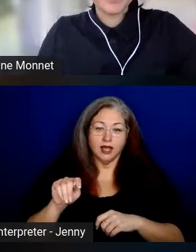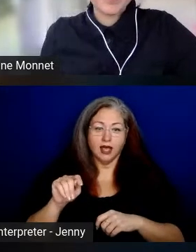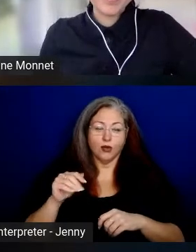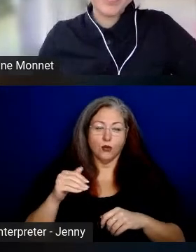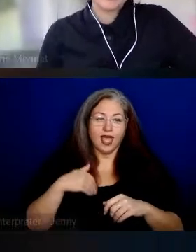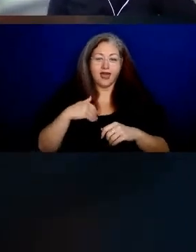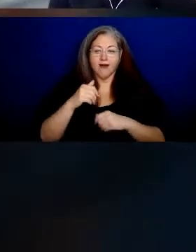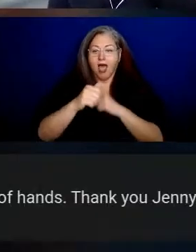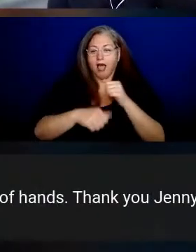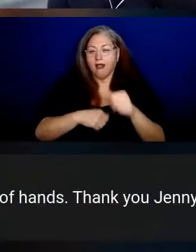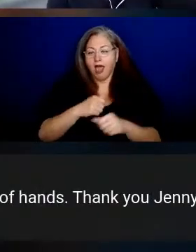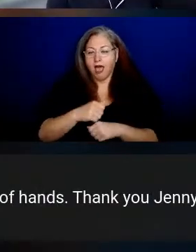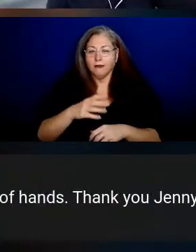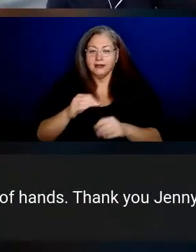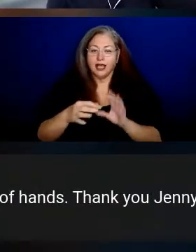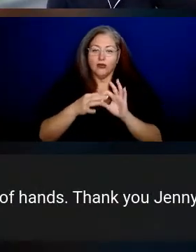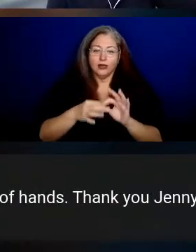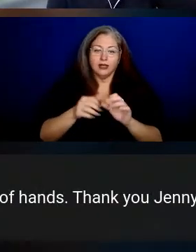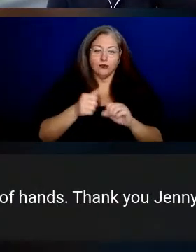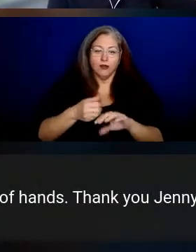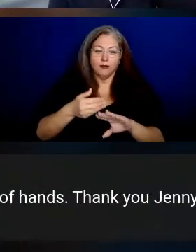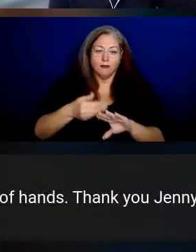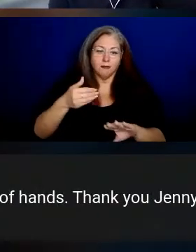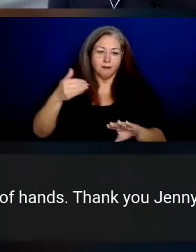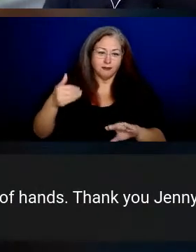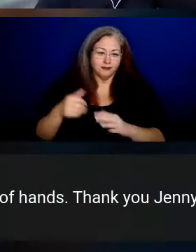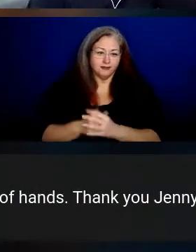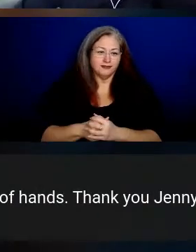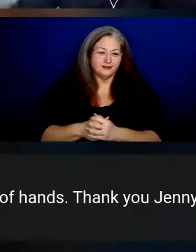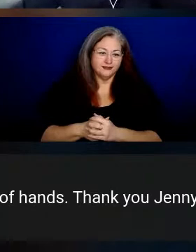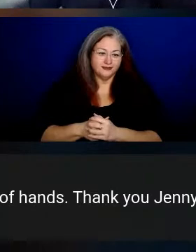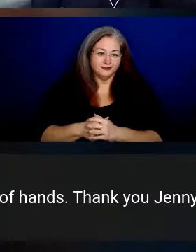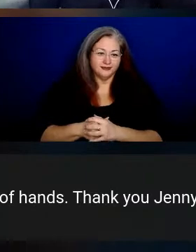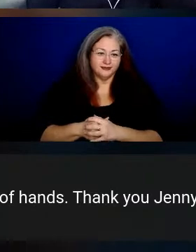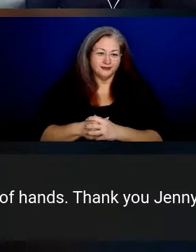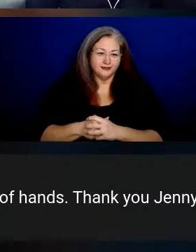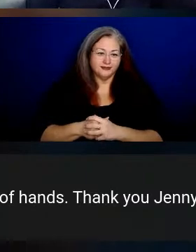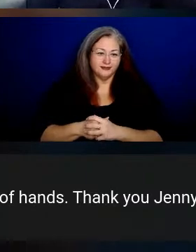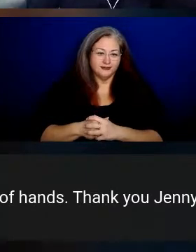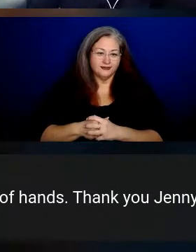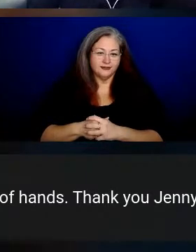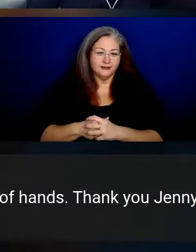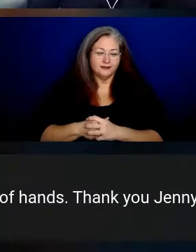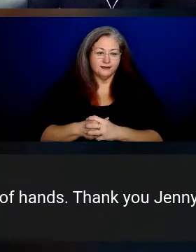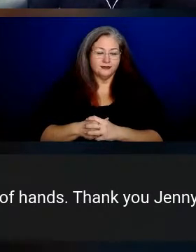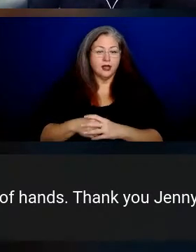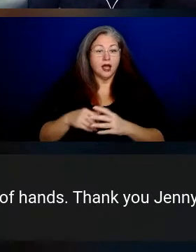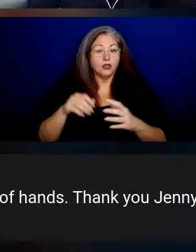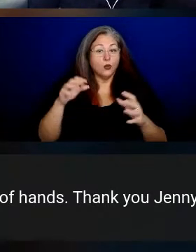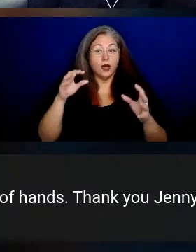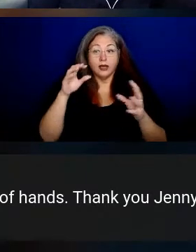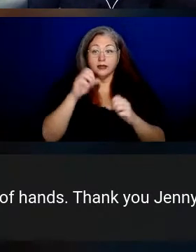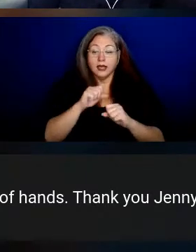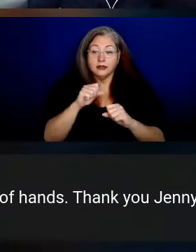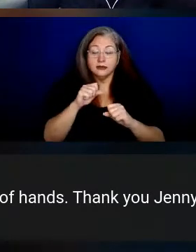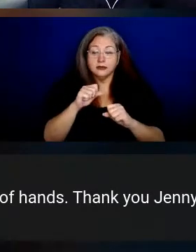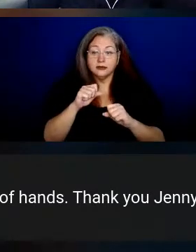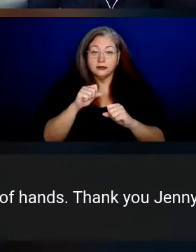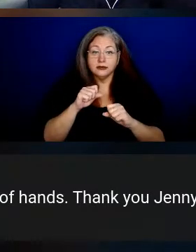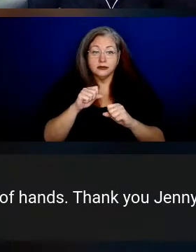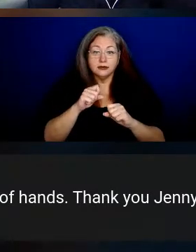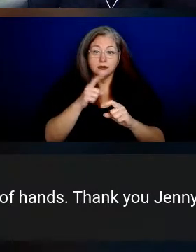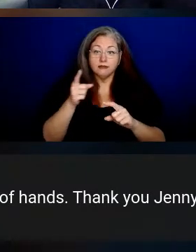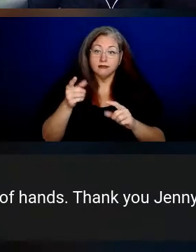and relationships from previous festivals. So I guess we would go to